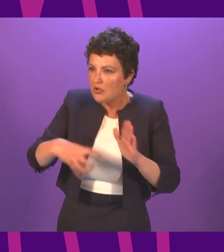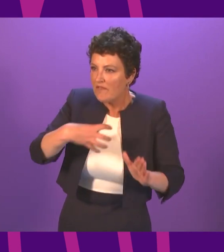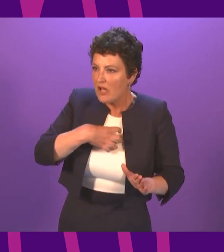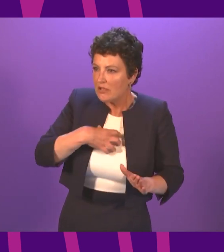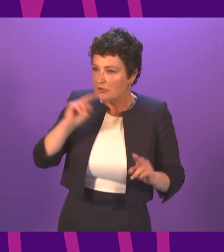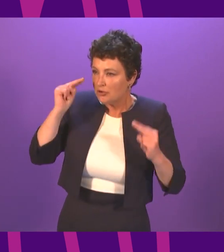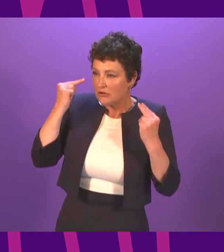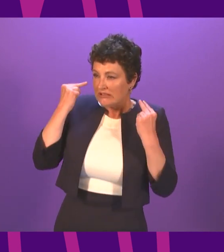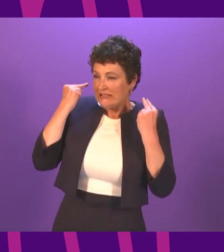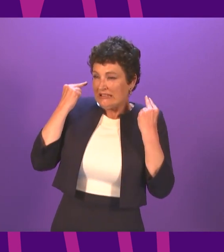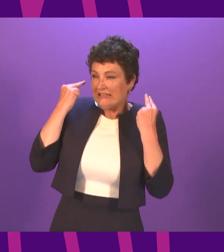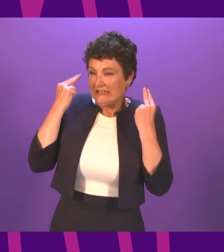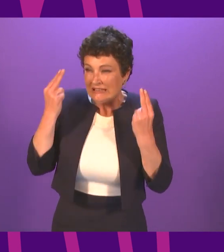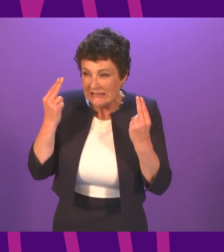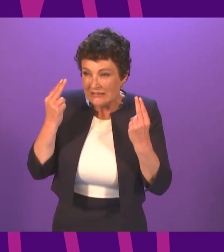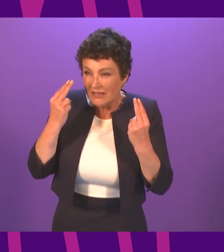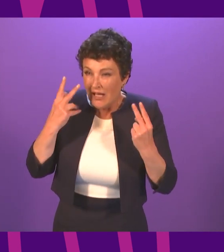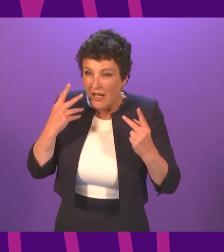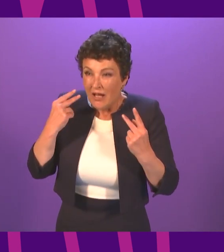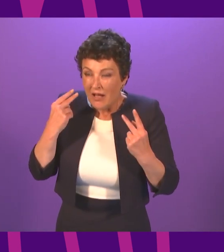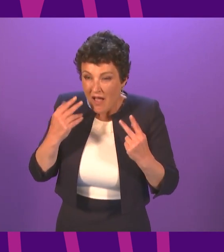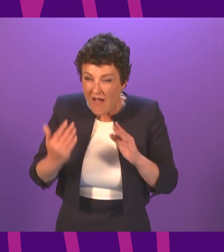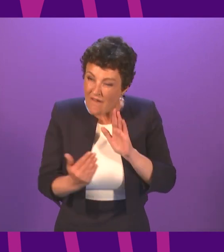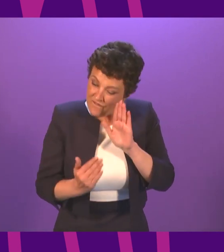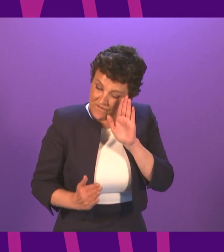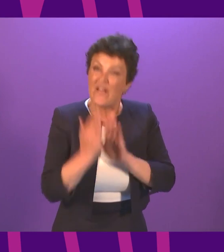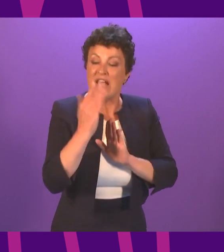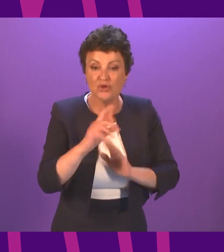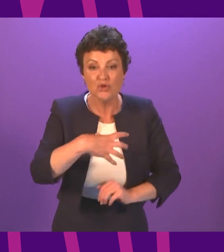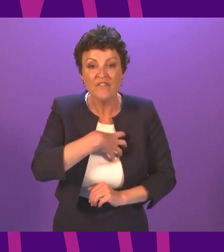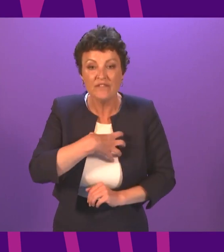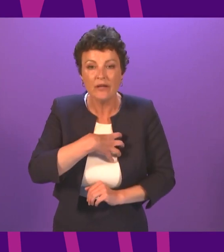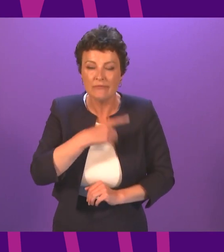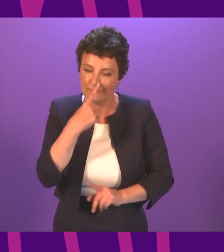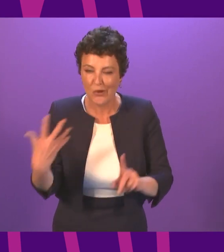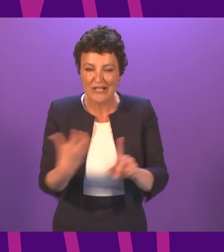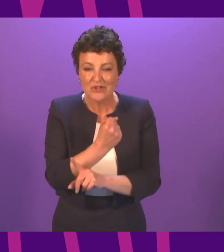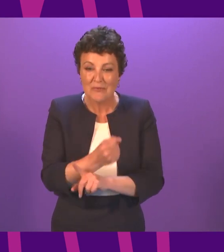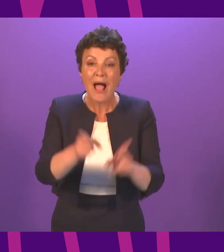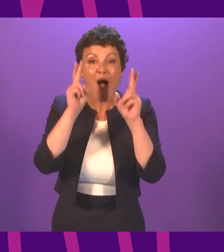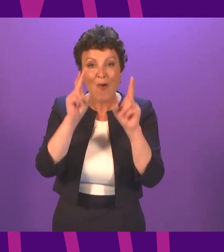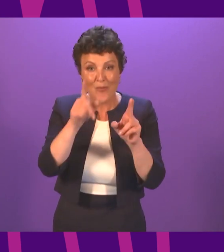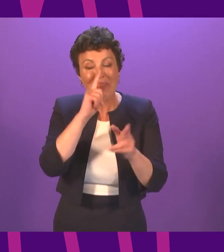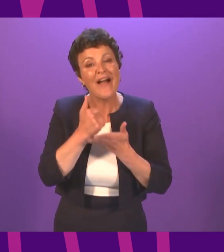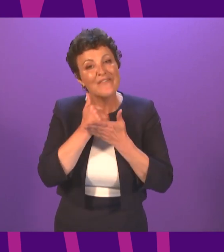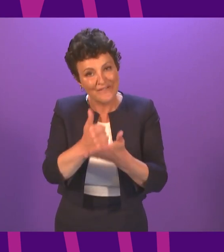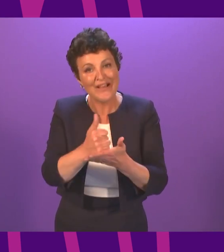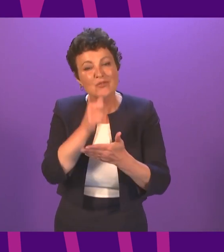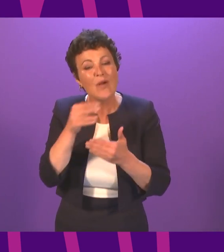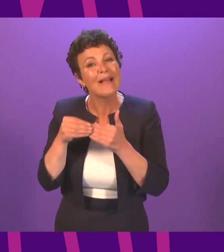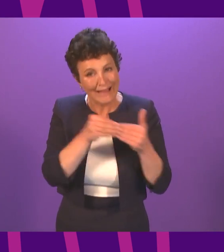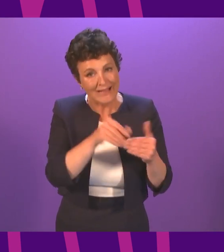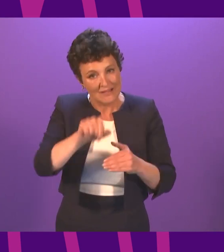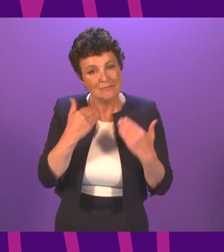the things you think you cannot do. I hope that advice will guide this Parliament. It is certainly how I will seek to